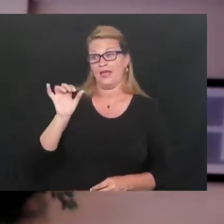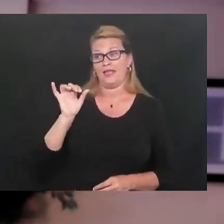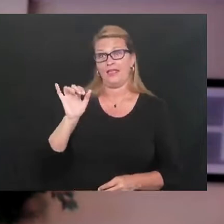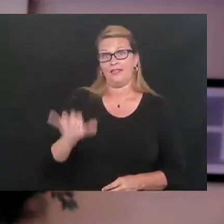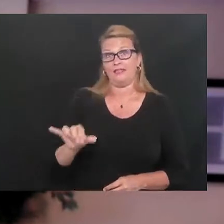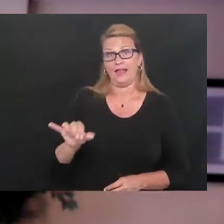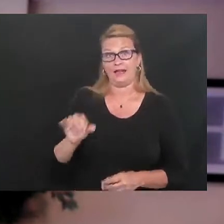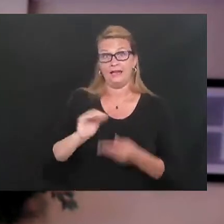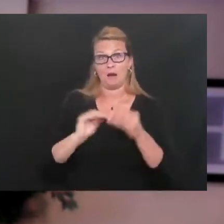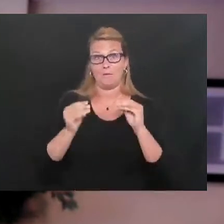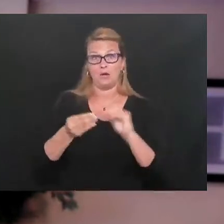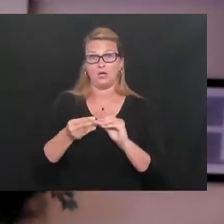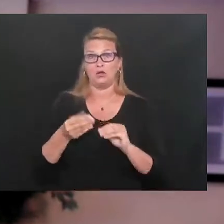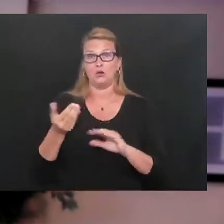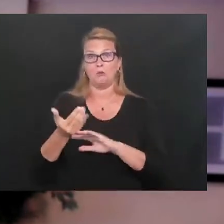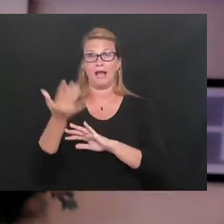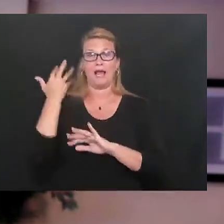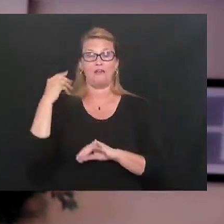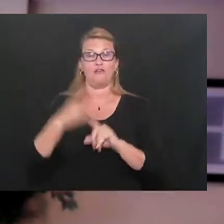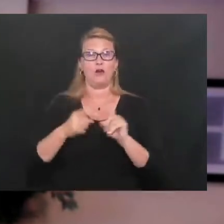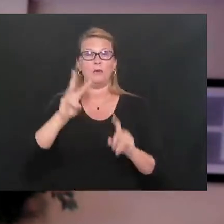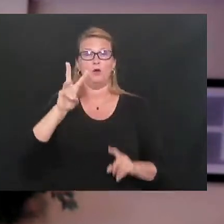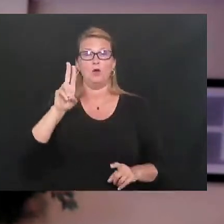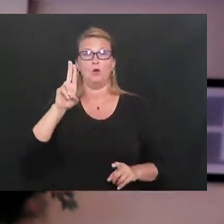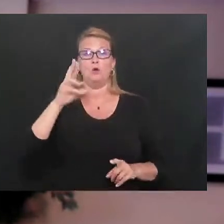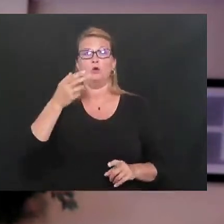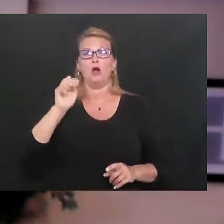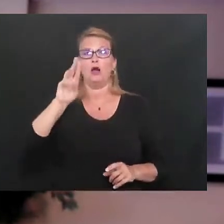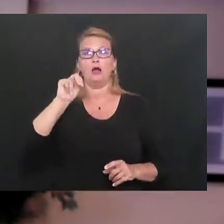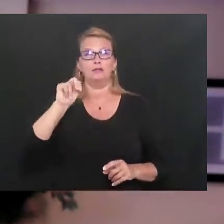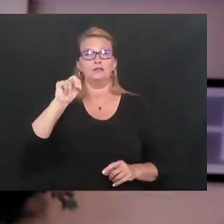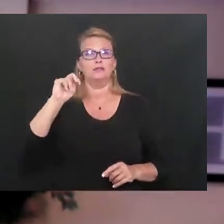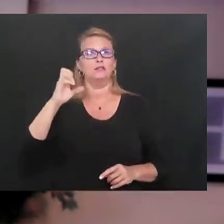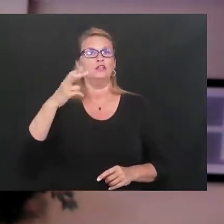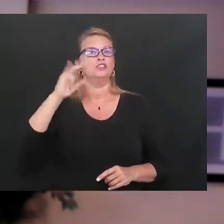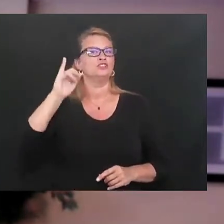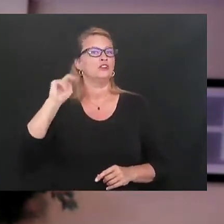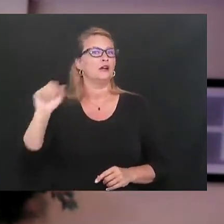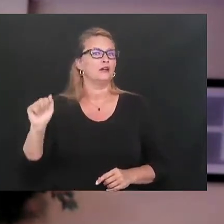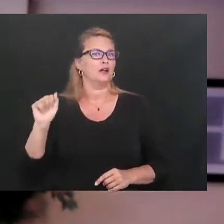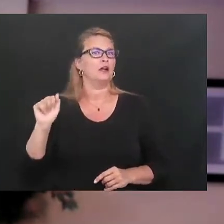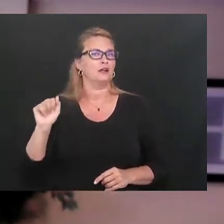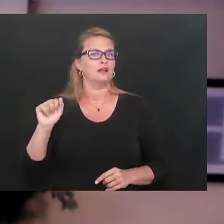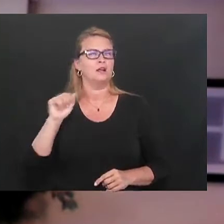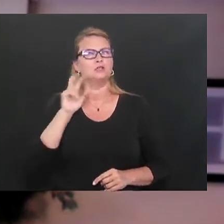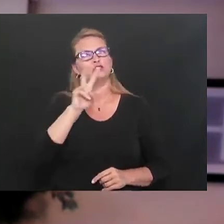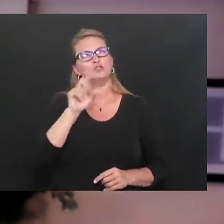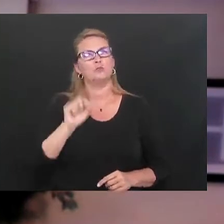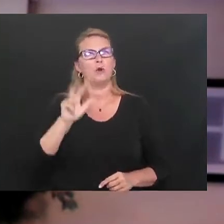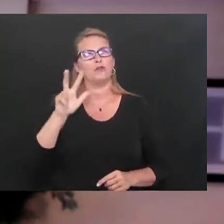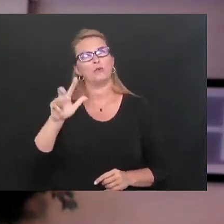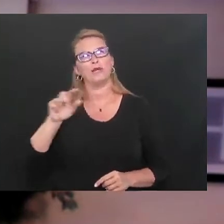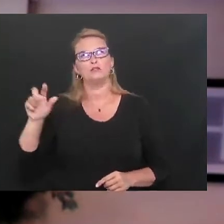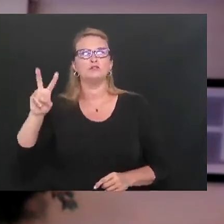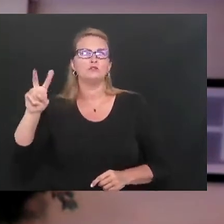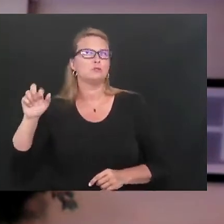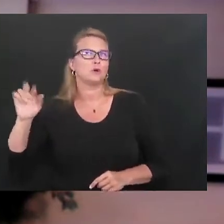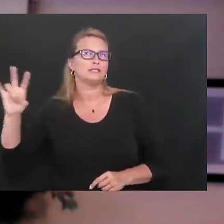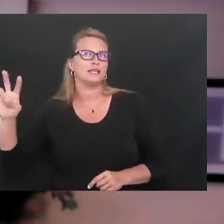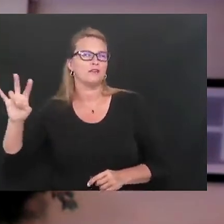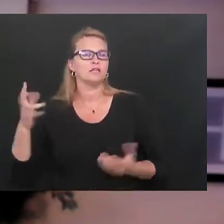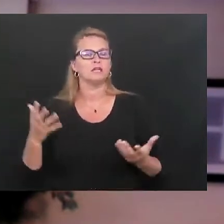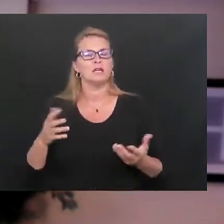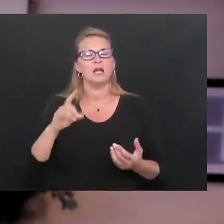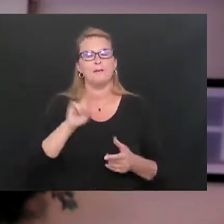from Wuhan, China, that RT value was about 2.3 to 2.7, which means that a